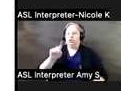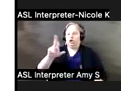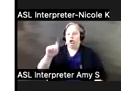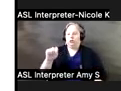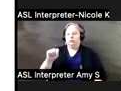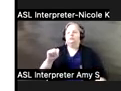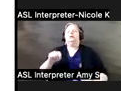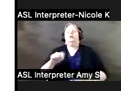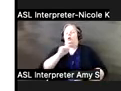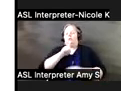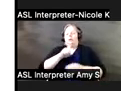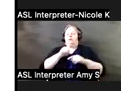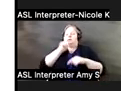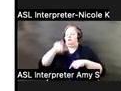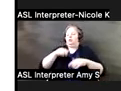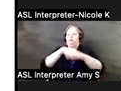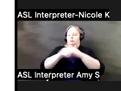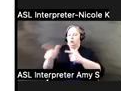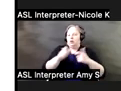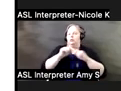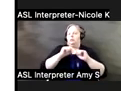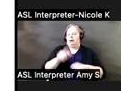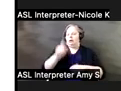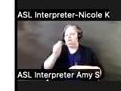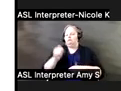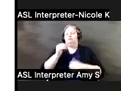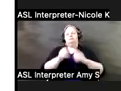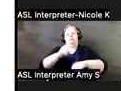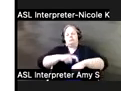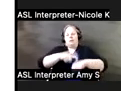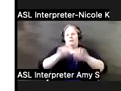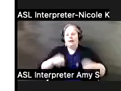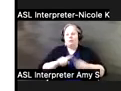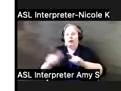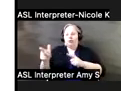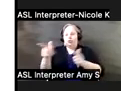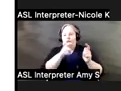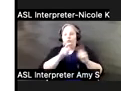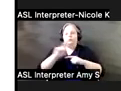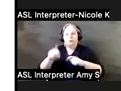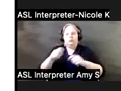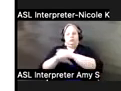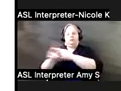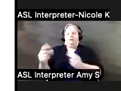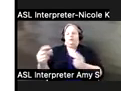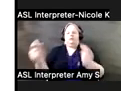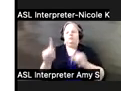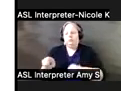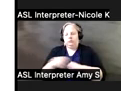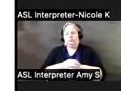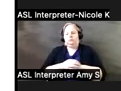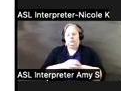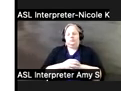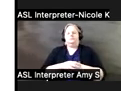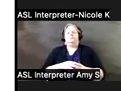need to be able to access it quickly. You can take your time accessing the start button, but for shooting, you need to be able to access that really quickly and be able to access the control on